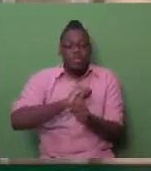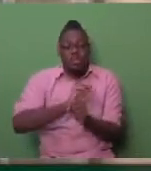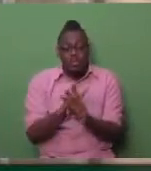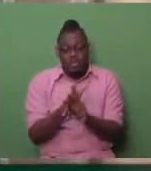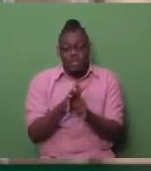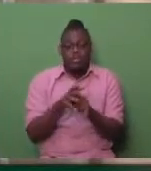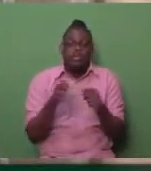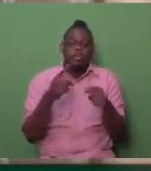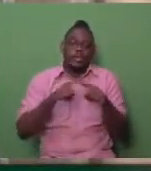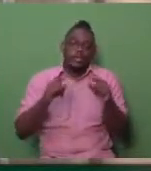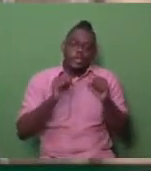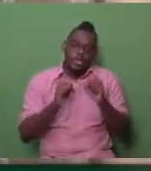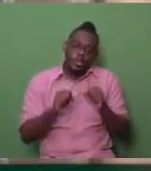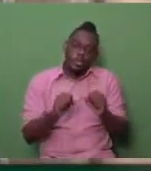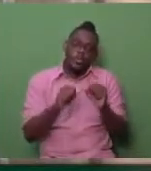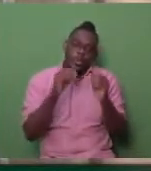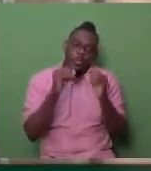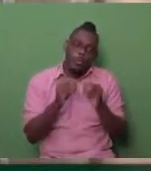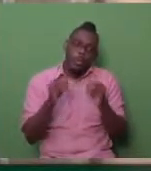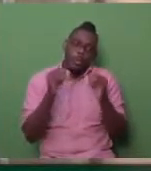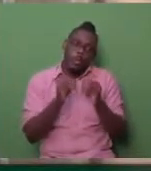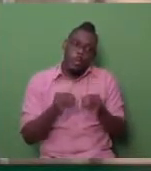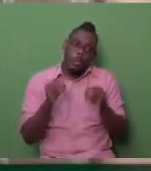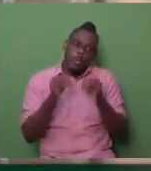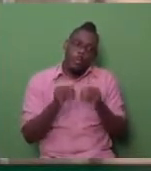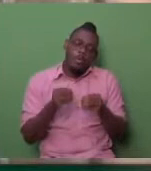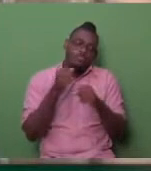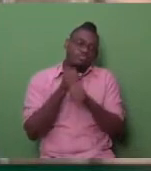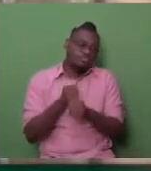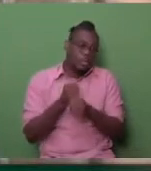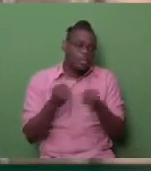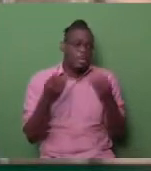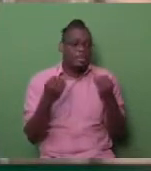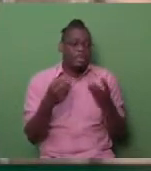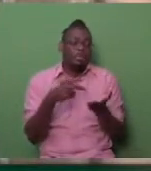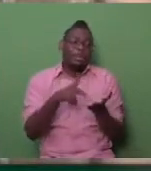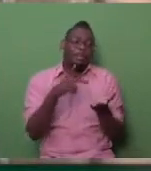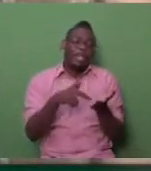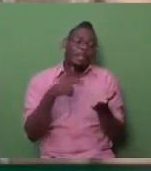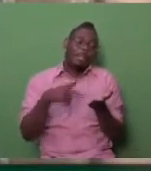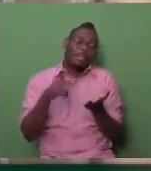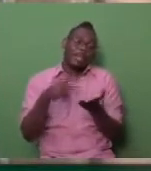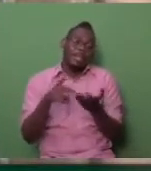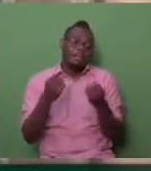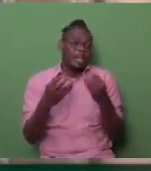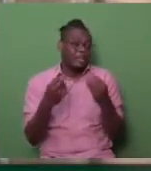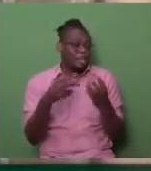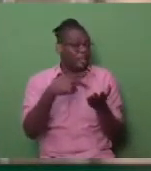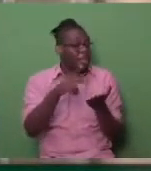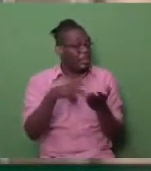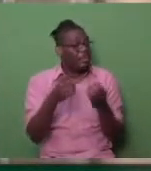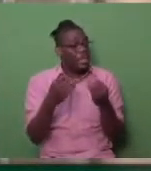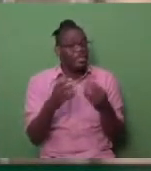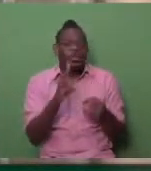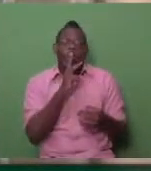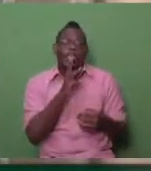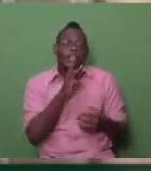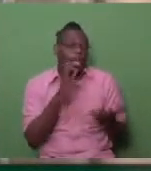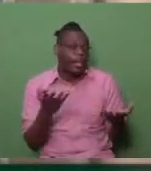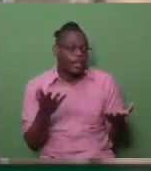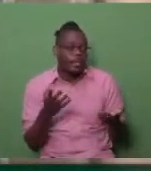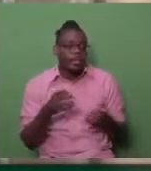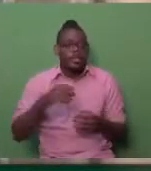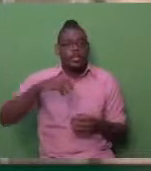many consumers pay water rates and receive a very poor supply of water. Under my administration, over 75% of the